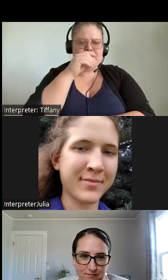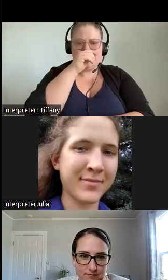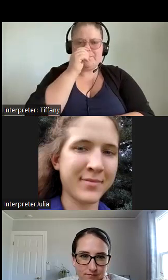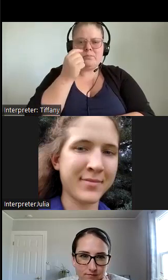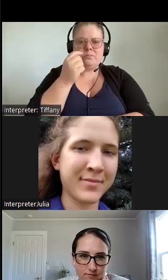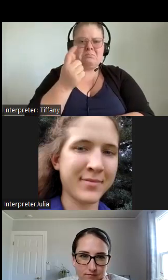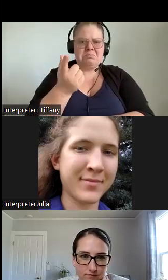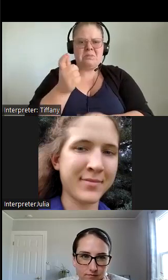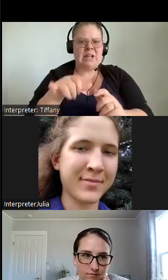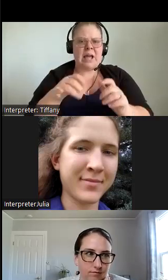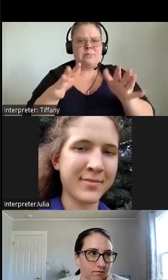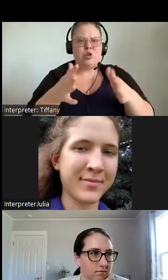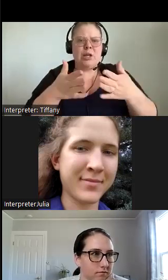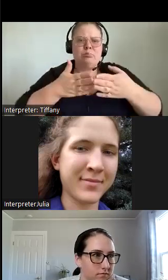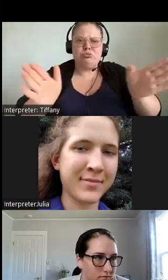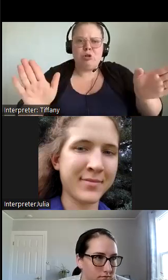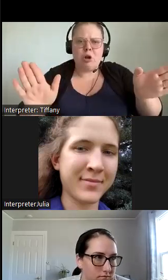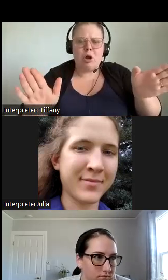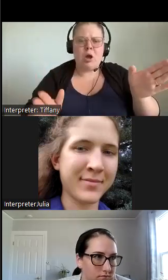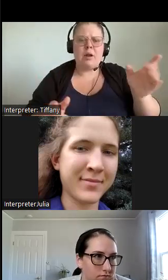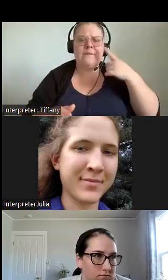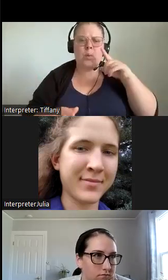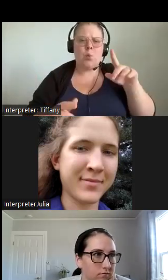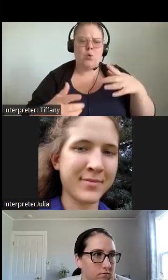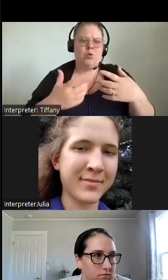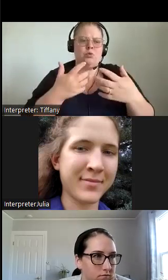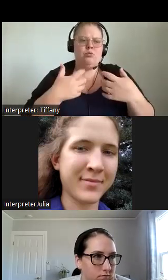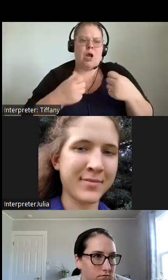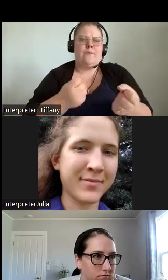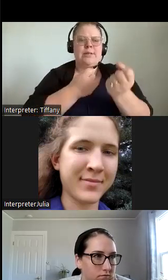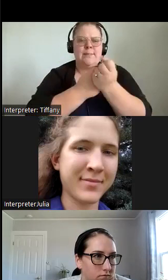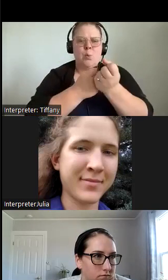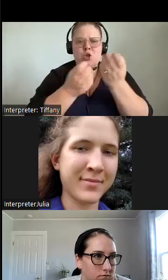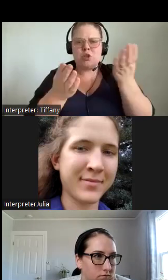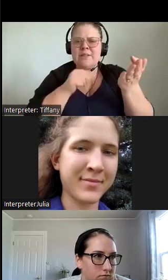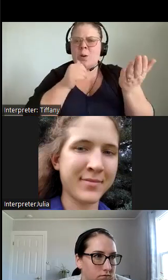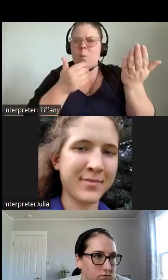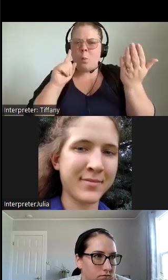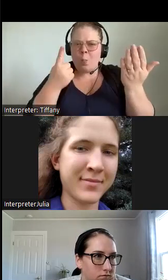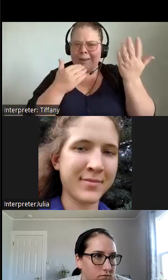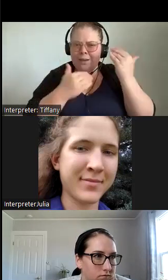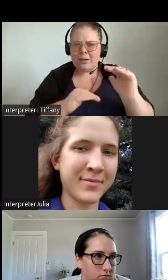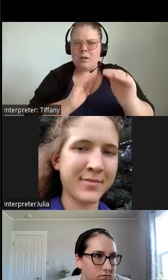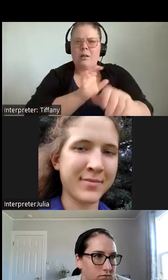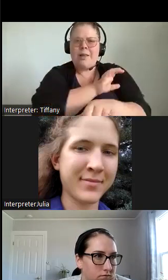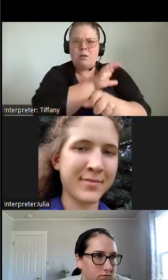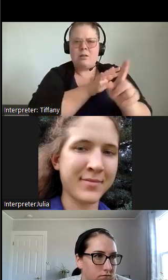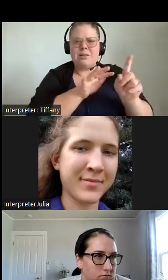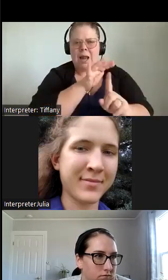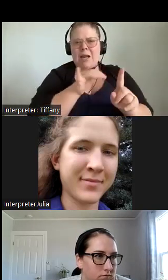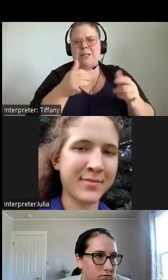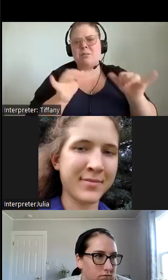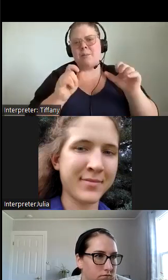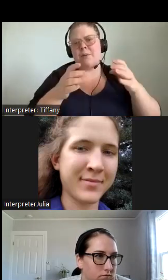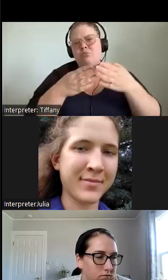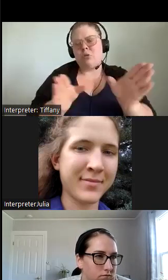To be fairly broad of recovery support services. So it's not just within a clinical setting, that can be pretty broad.